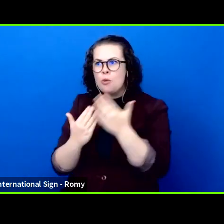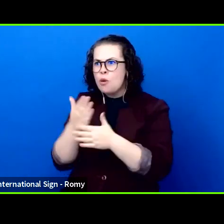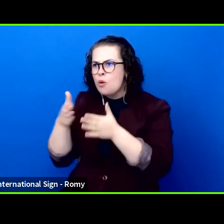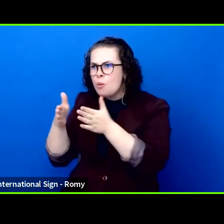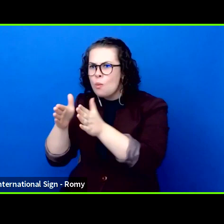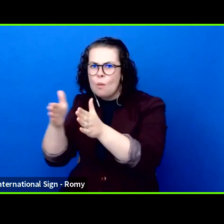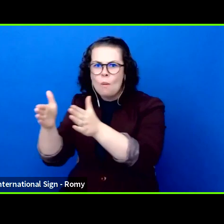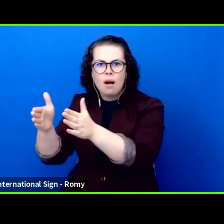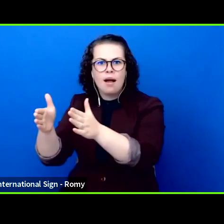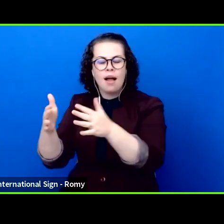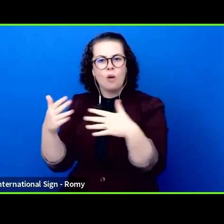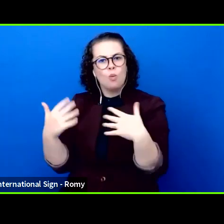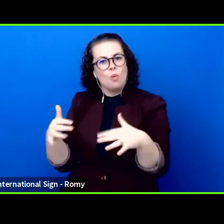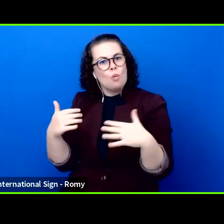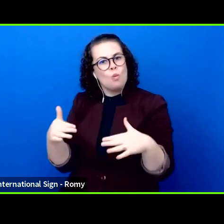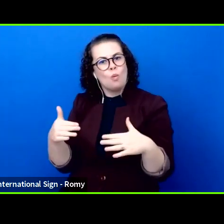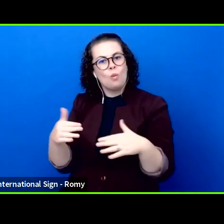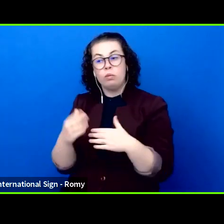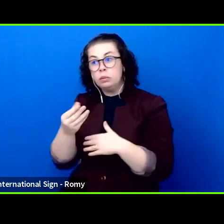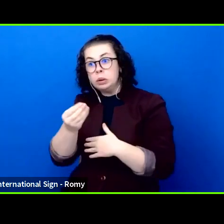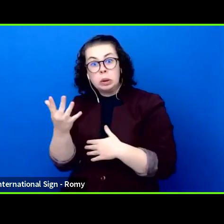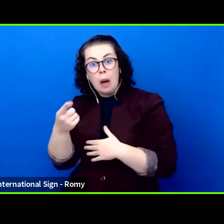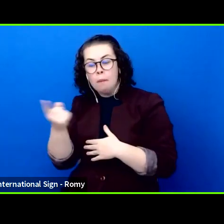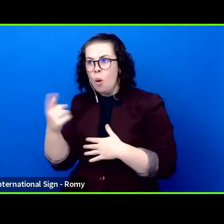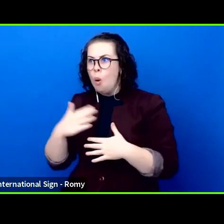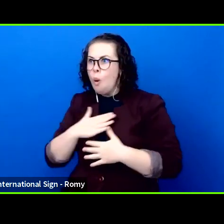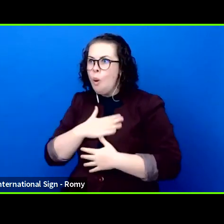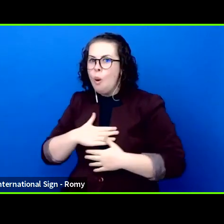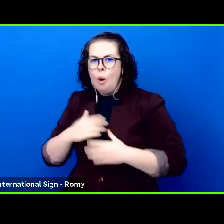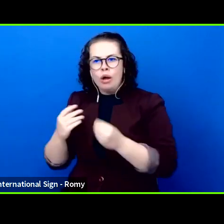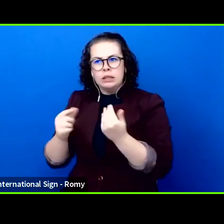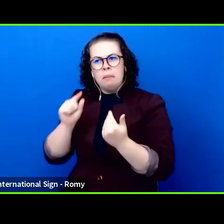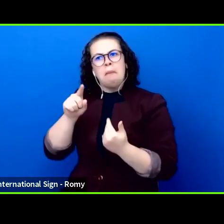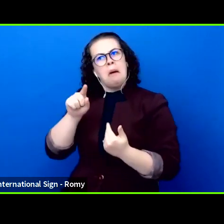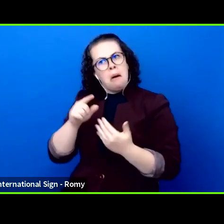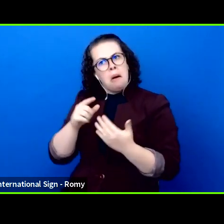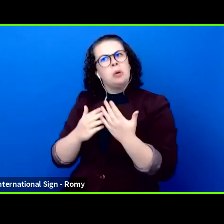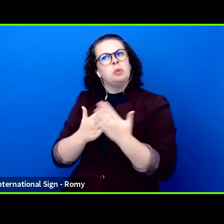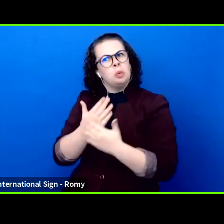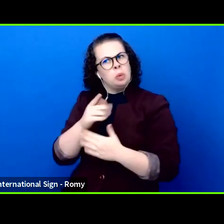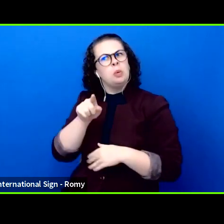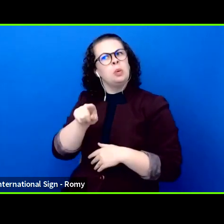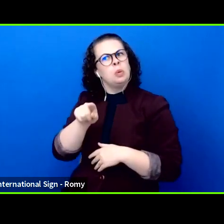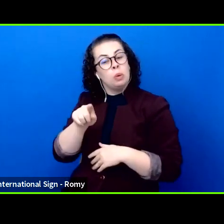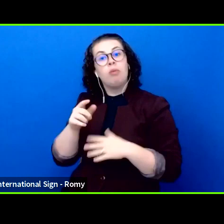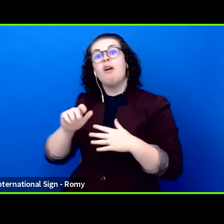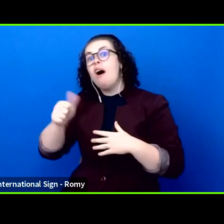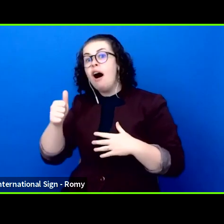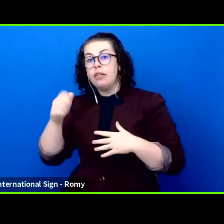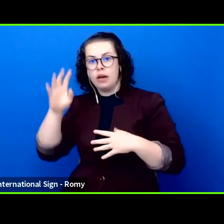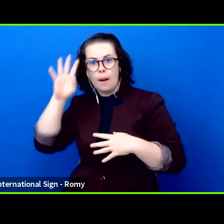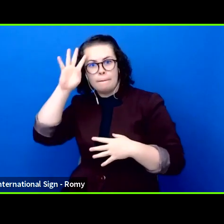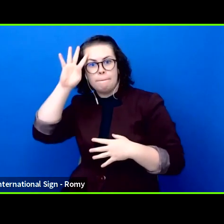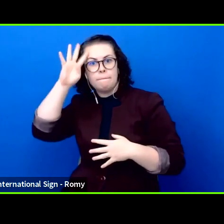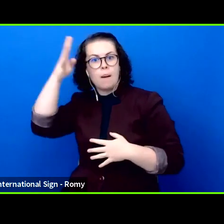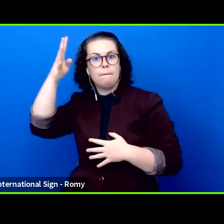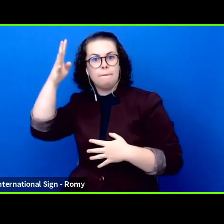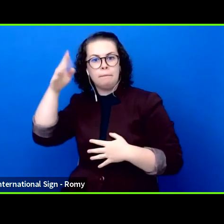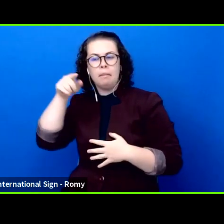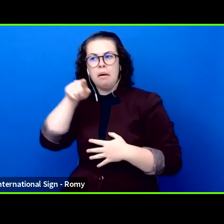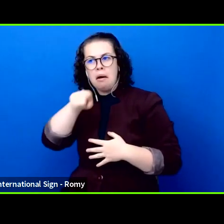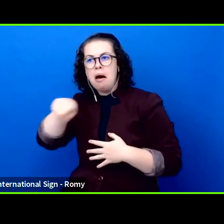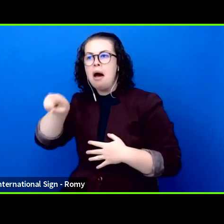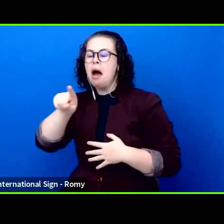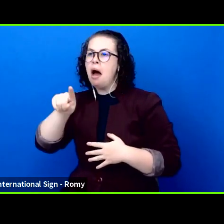passionately, sometimes critically and always inventively explores the what makes stage art relevant